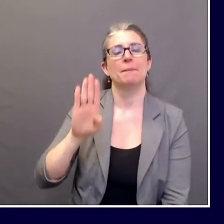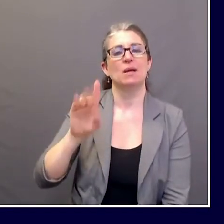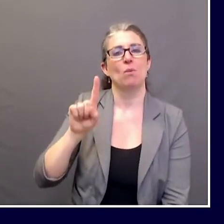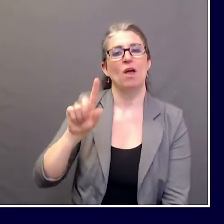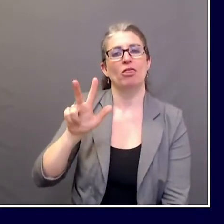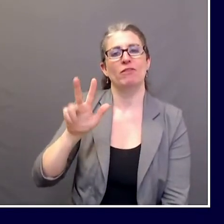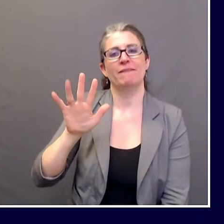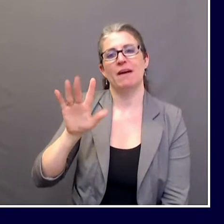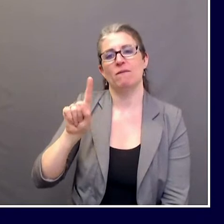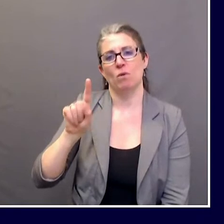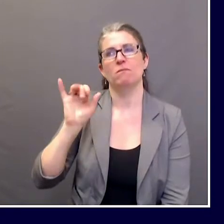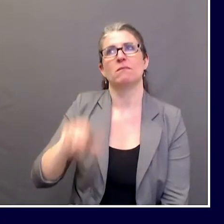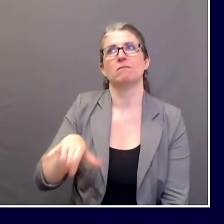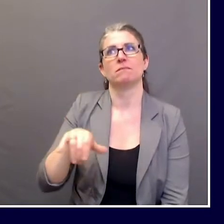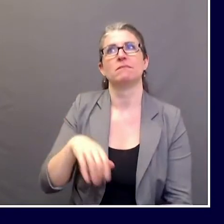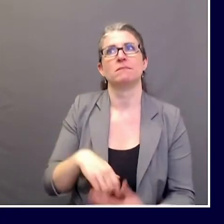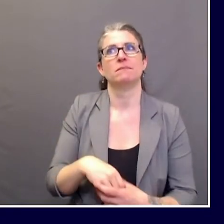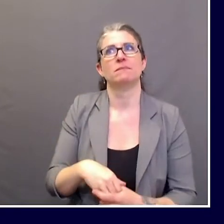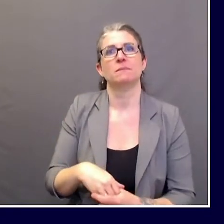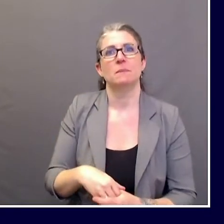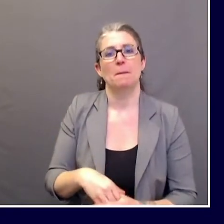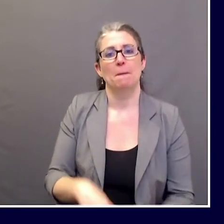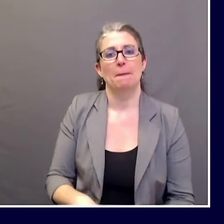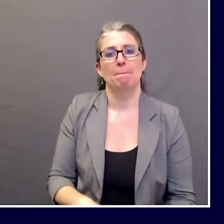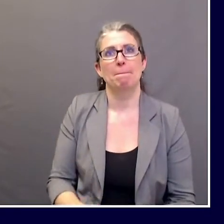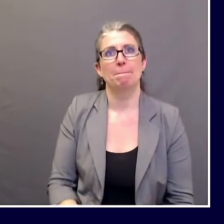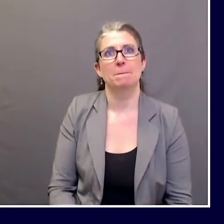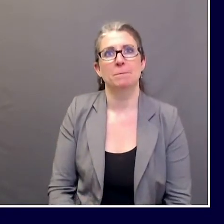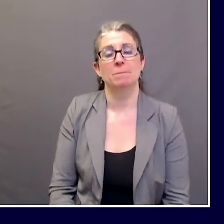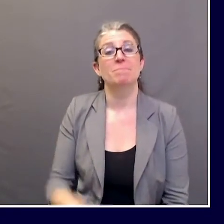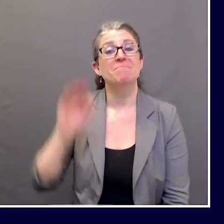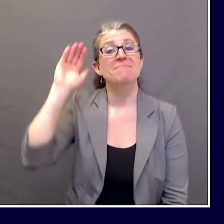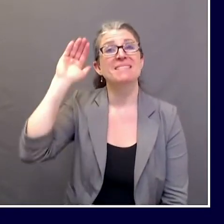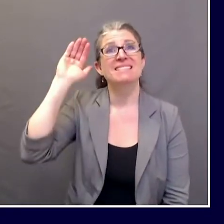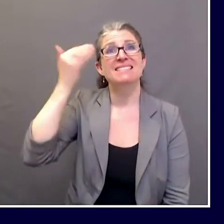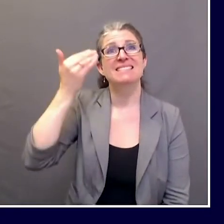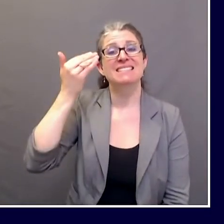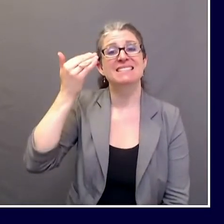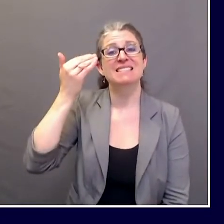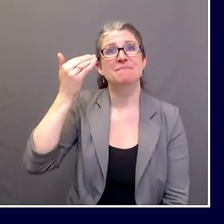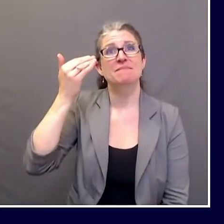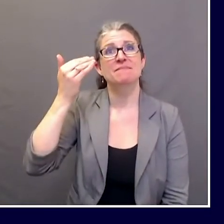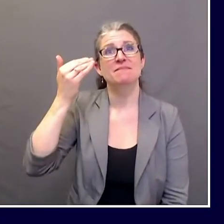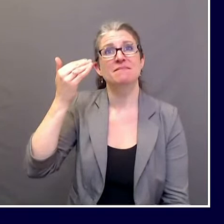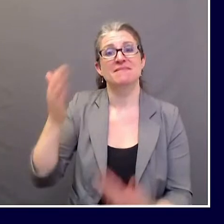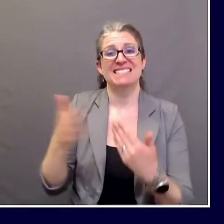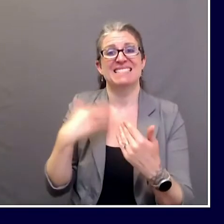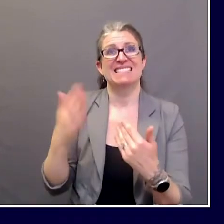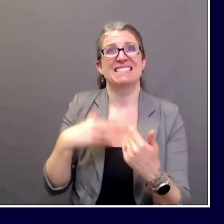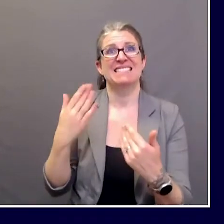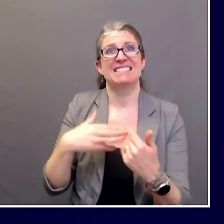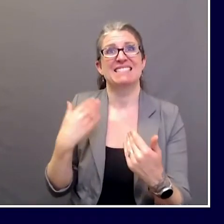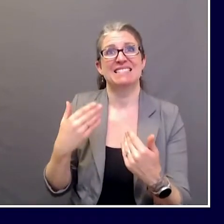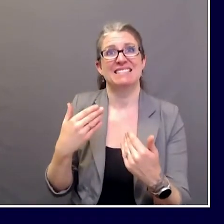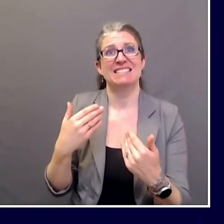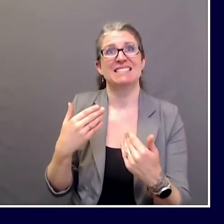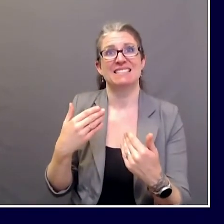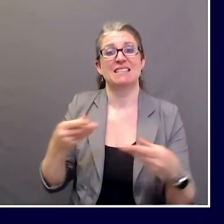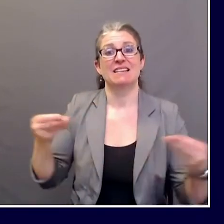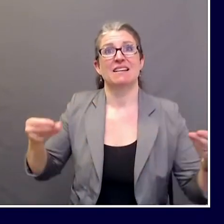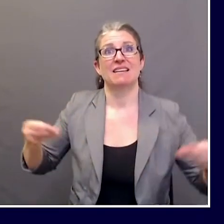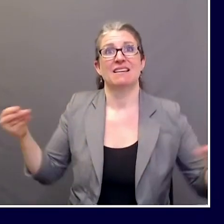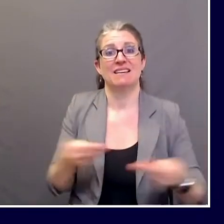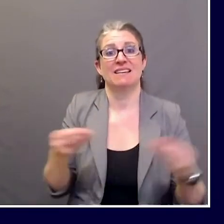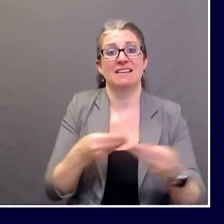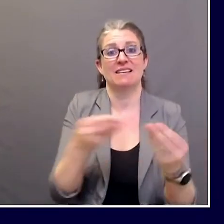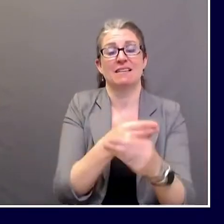more contagious. The scientists are still debating and studying whether they're more serious as well, but they're certainly more contagious.